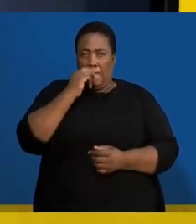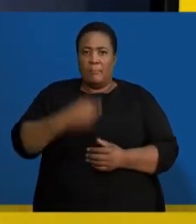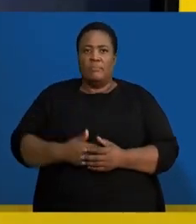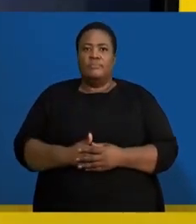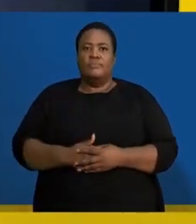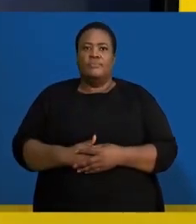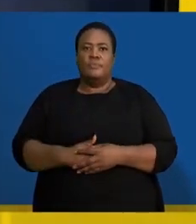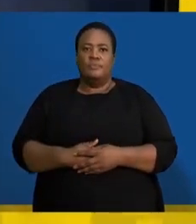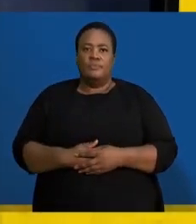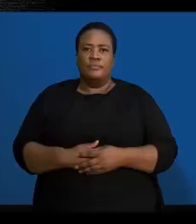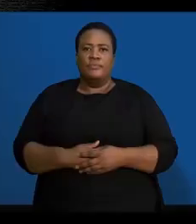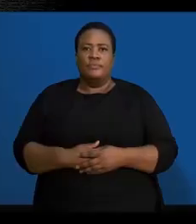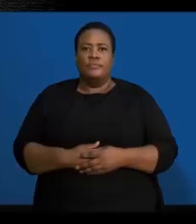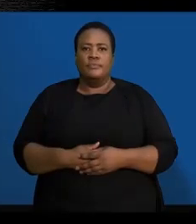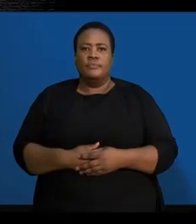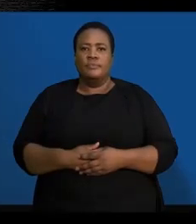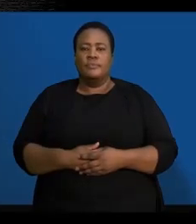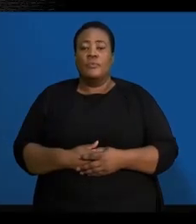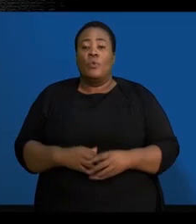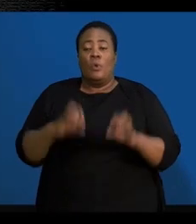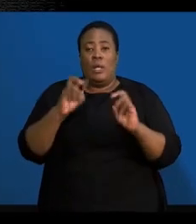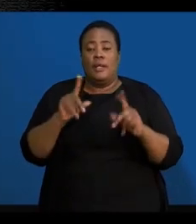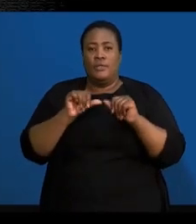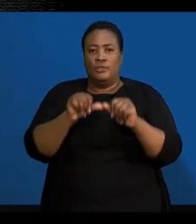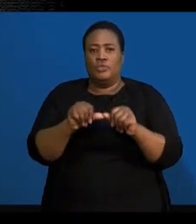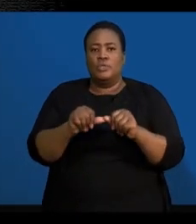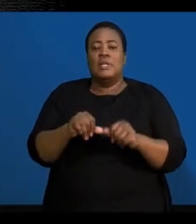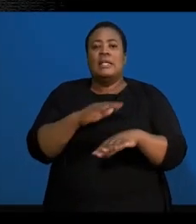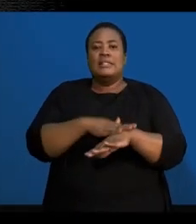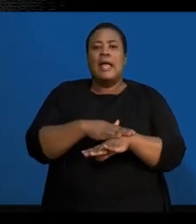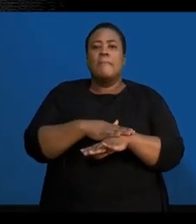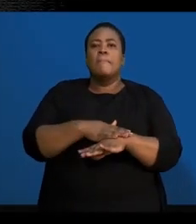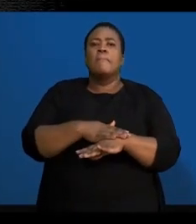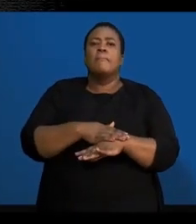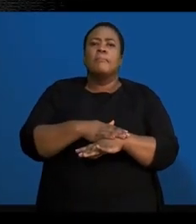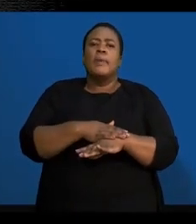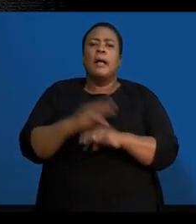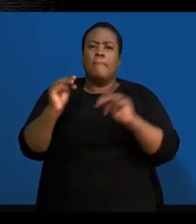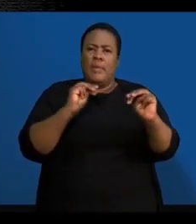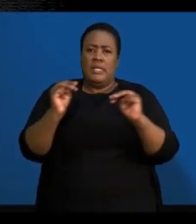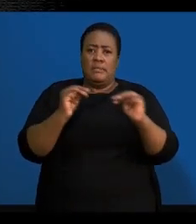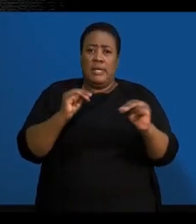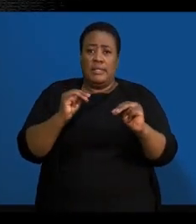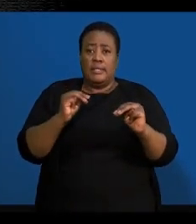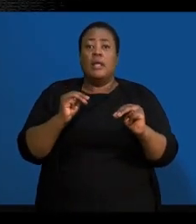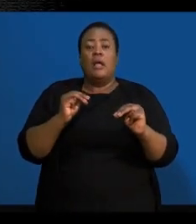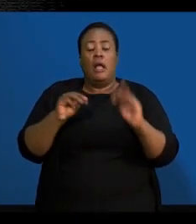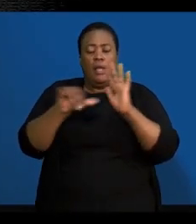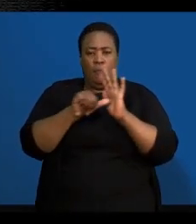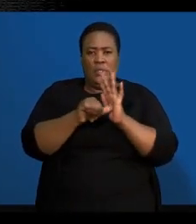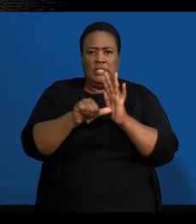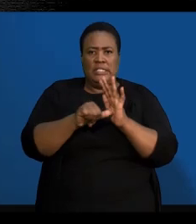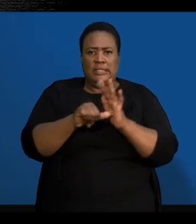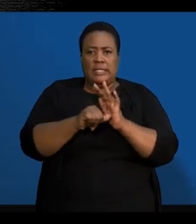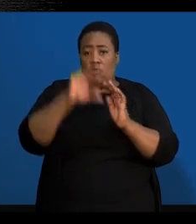studied. Okay, now let's move on. Time management is very, very important. I've already told you that this paper is